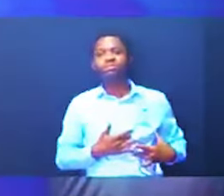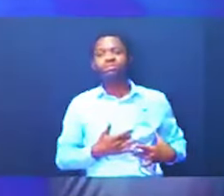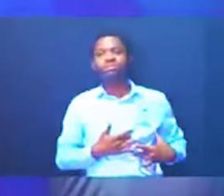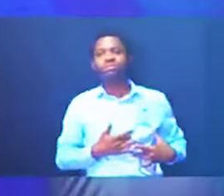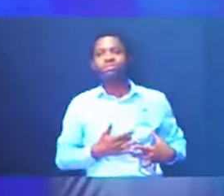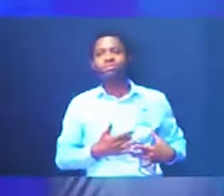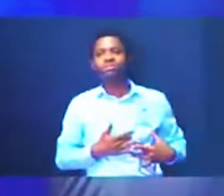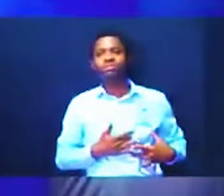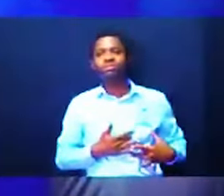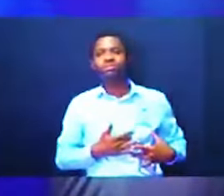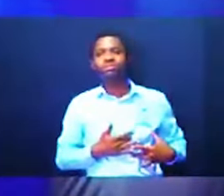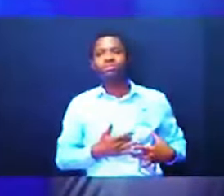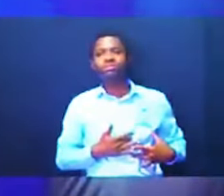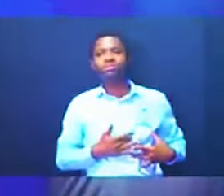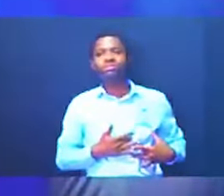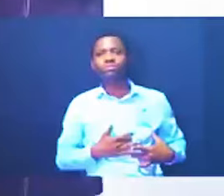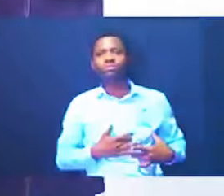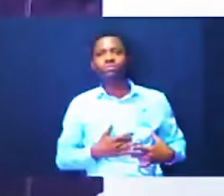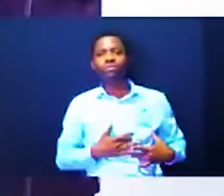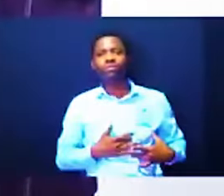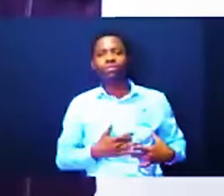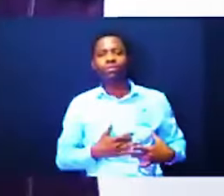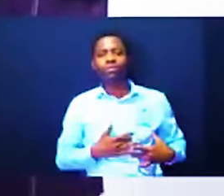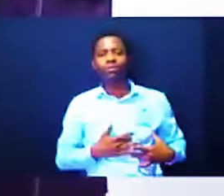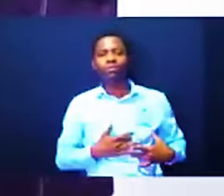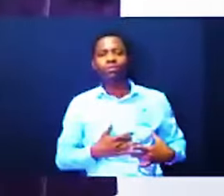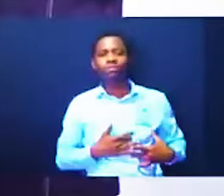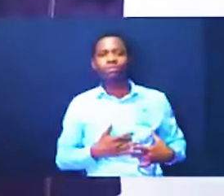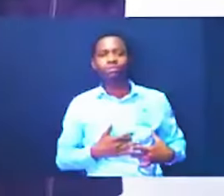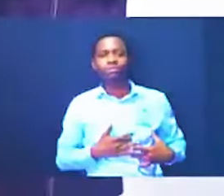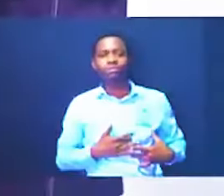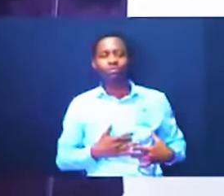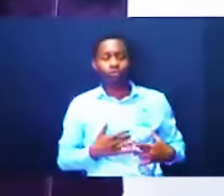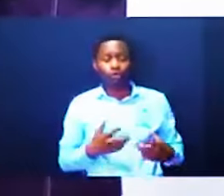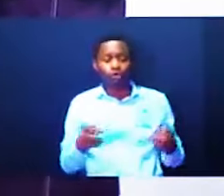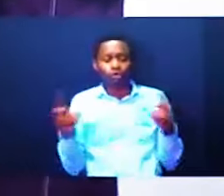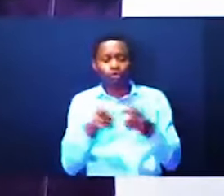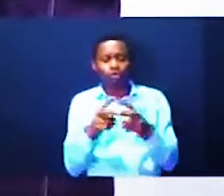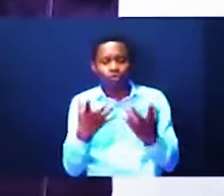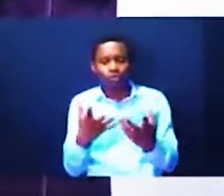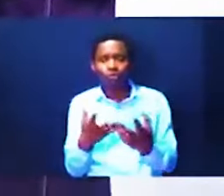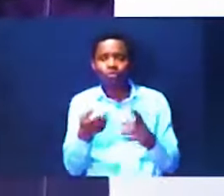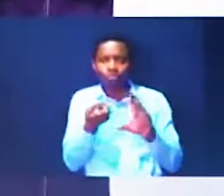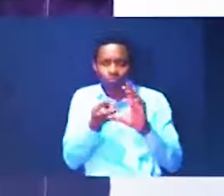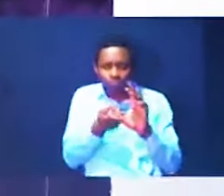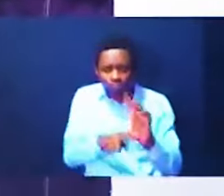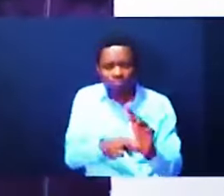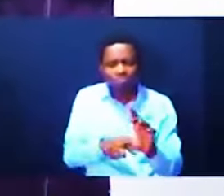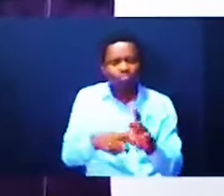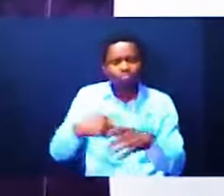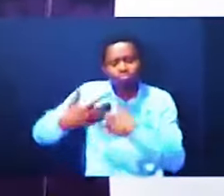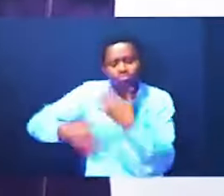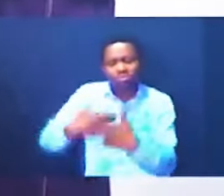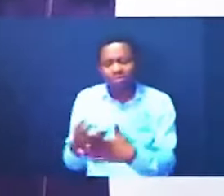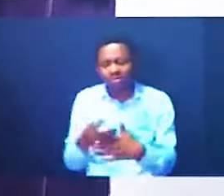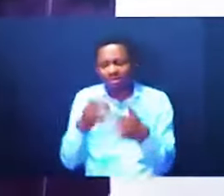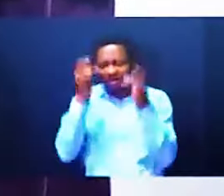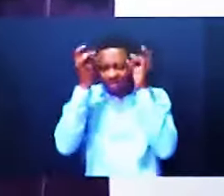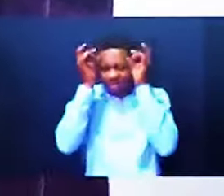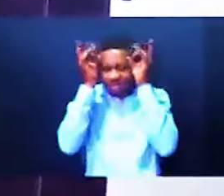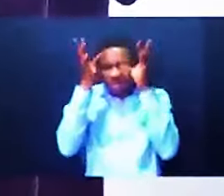heart. So we want to begin looking at the dangers of nursing the seed of